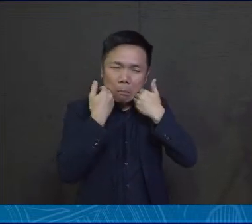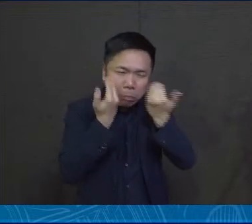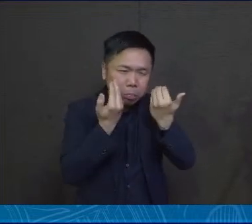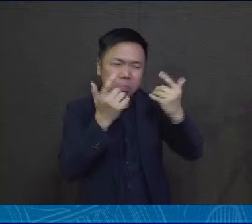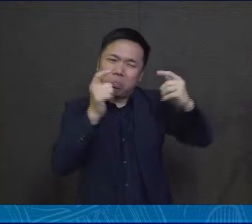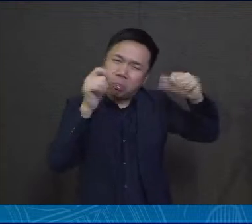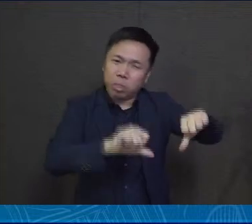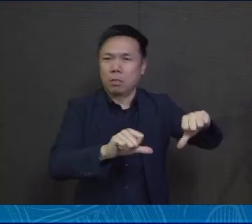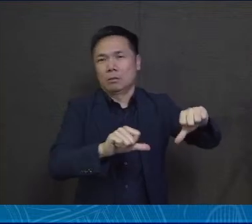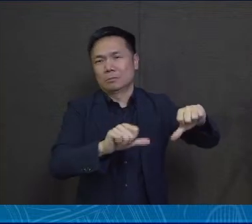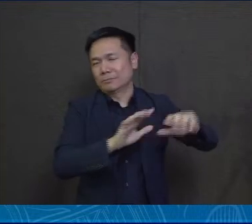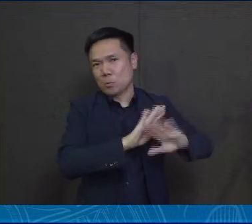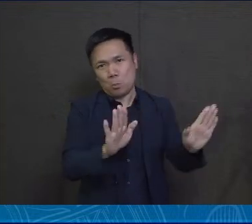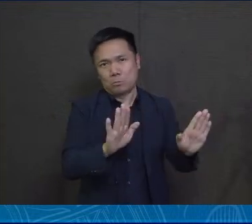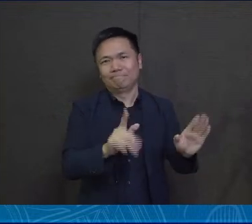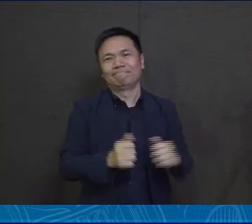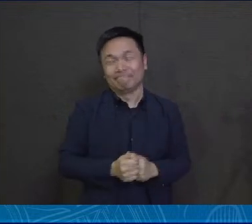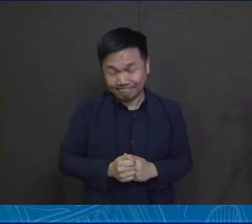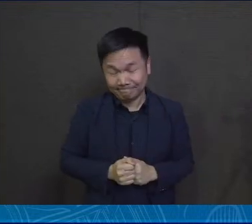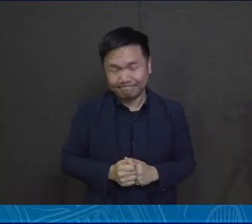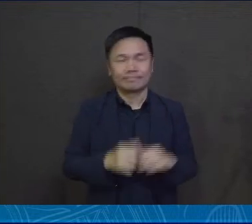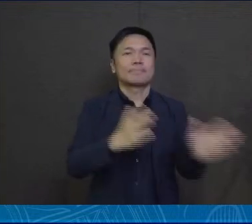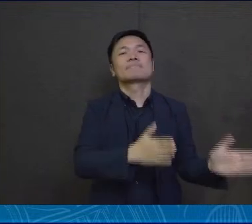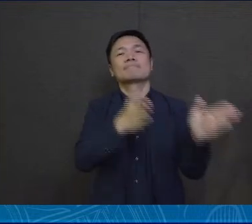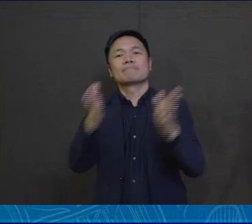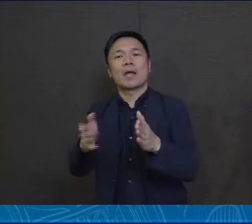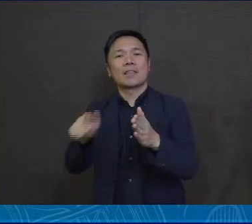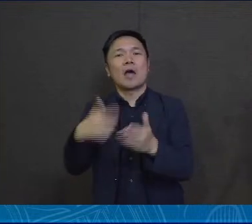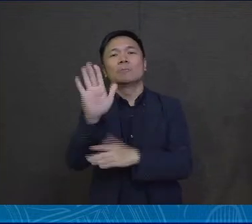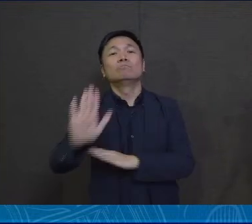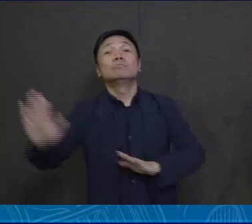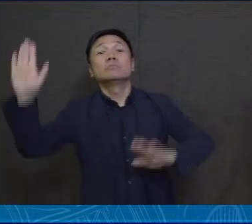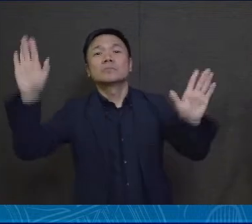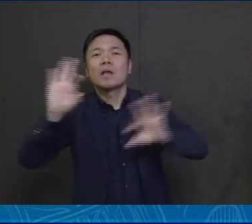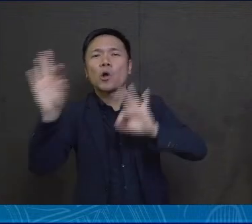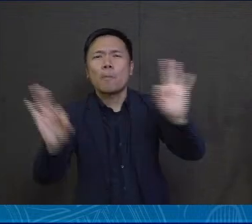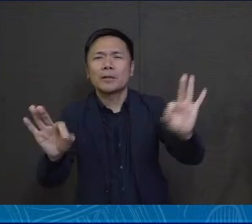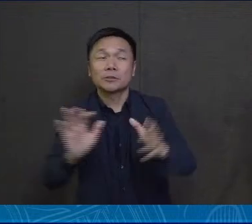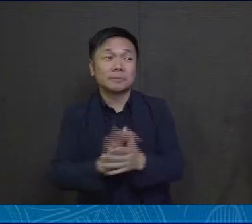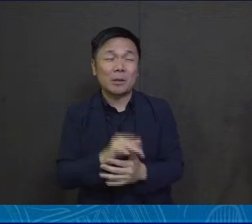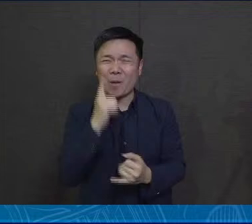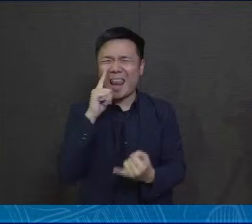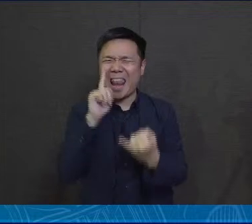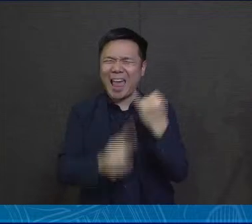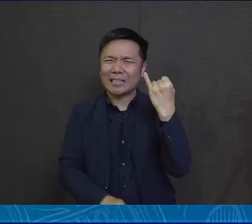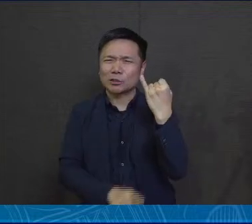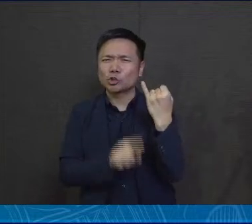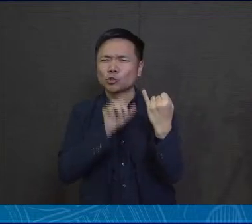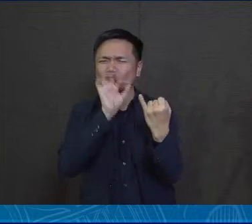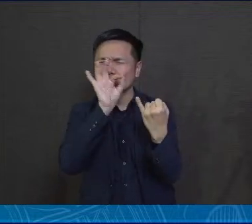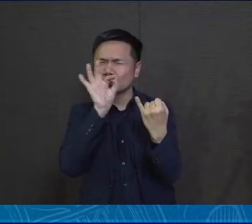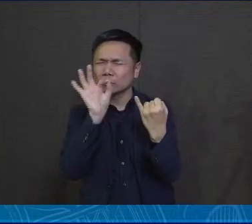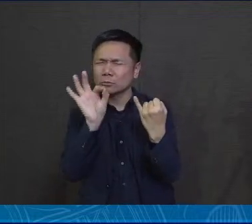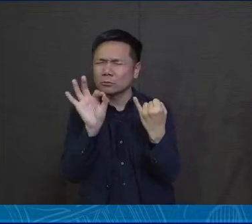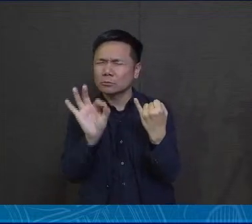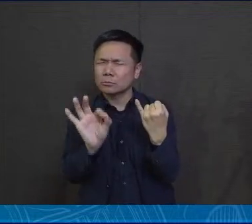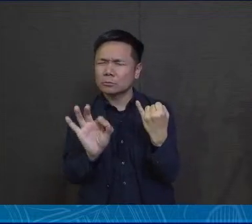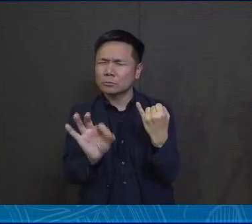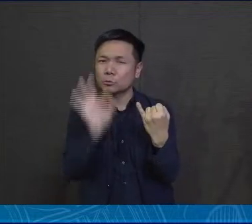for any questions or comments, ladies and gentlemen, we have a final question that I would offer